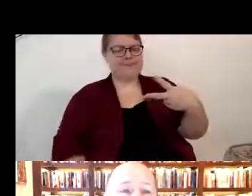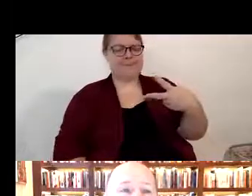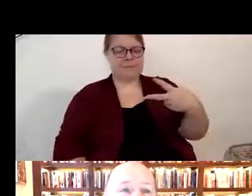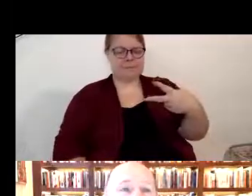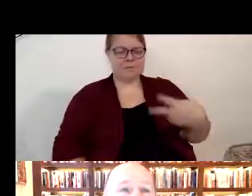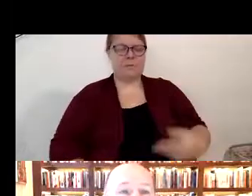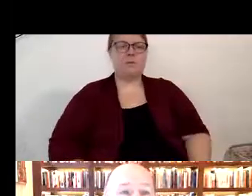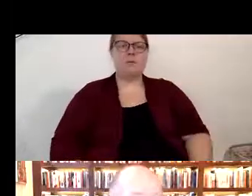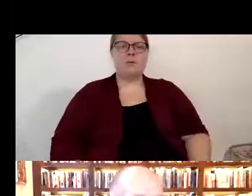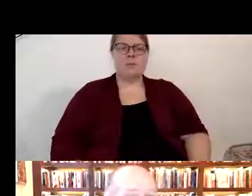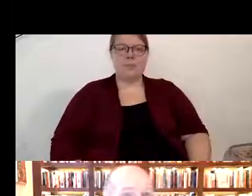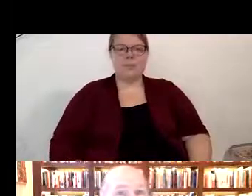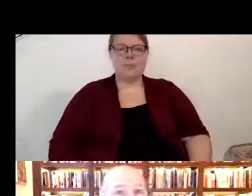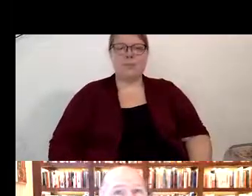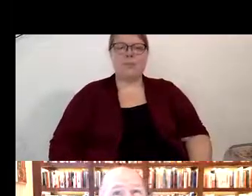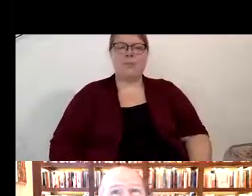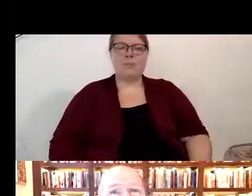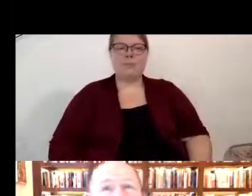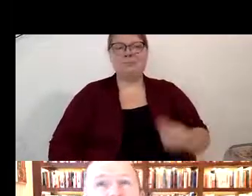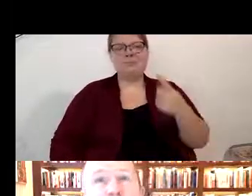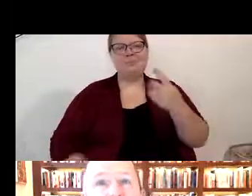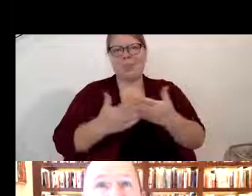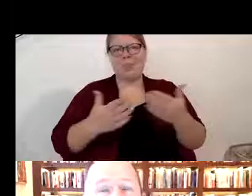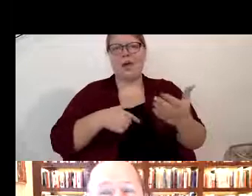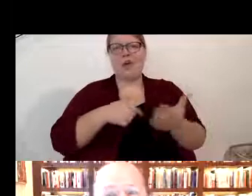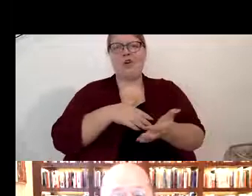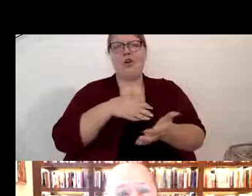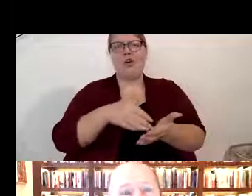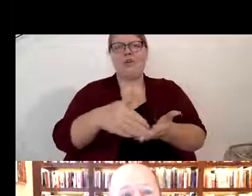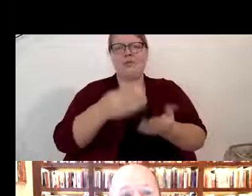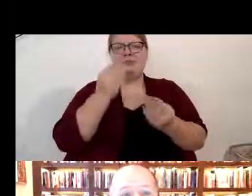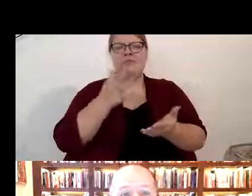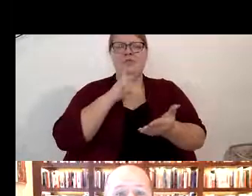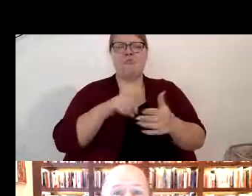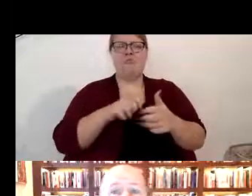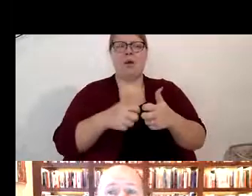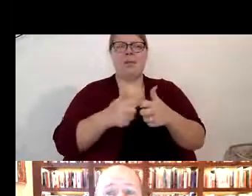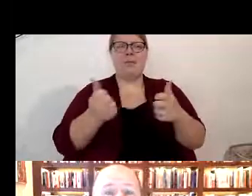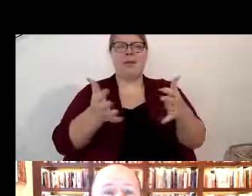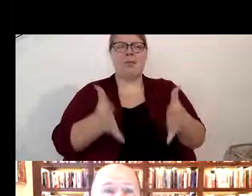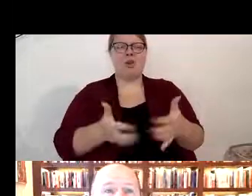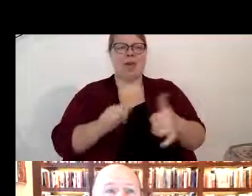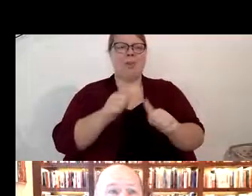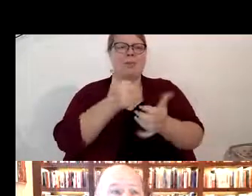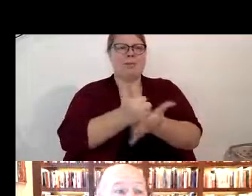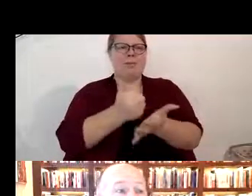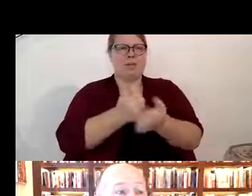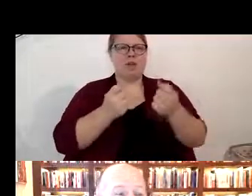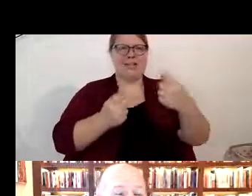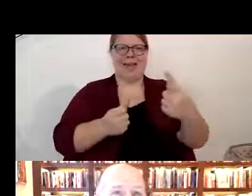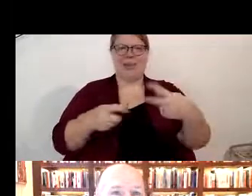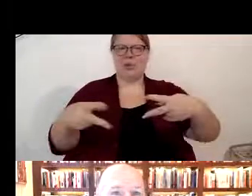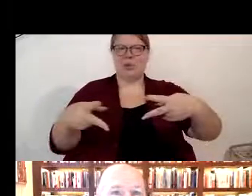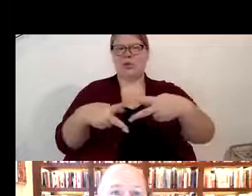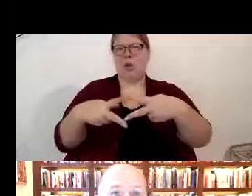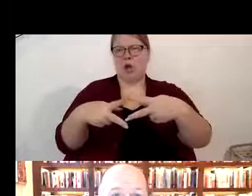one of the things I'll often start off with problem gamblers is kind of helping them understand these two parts. One